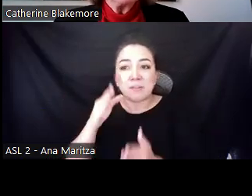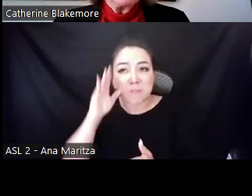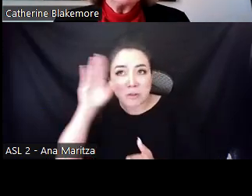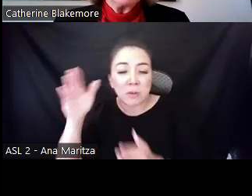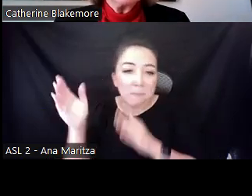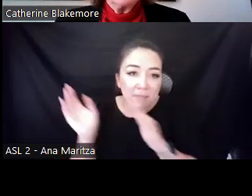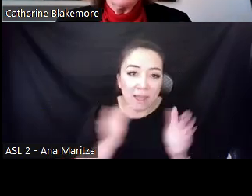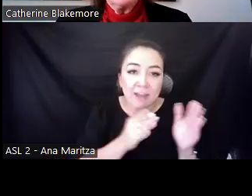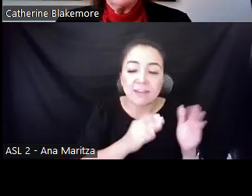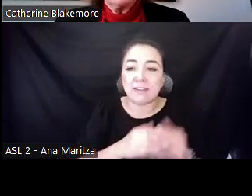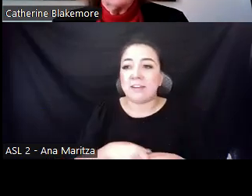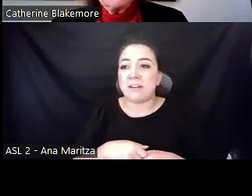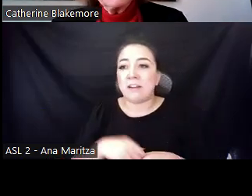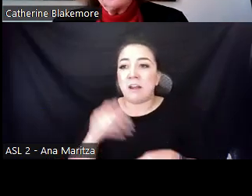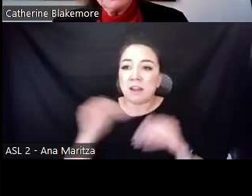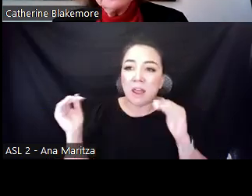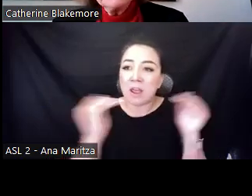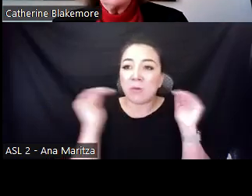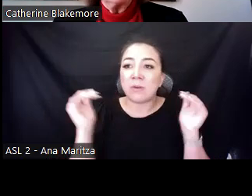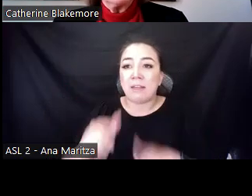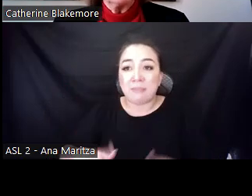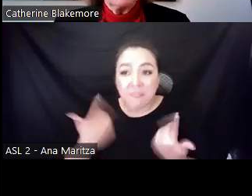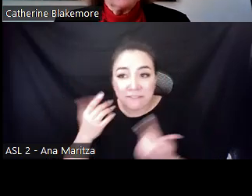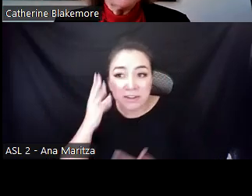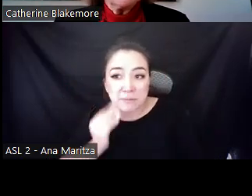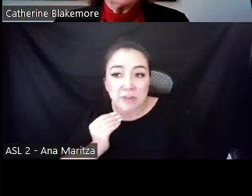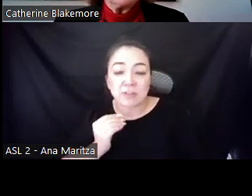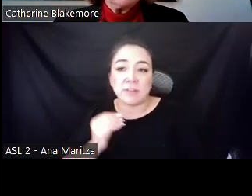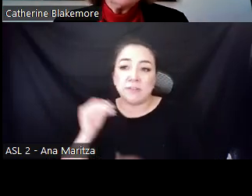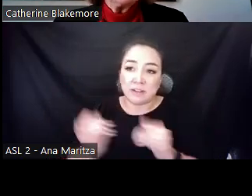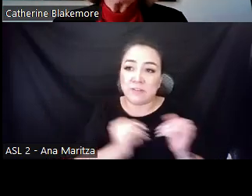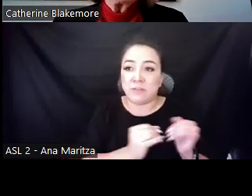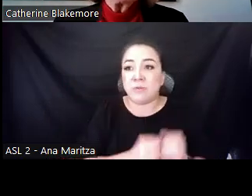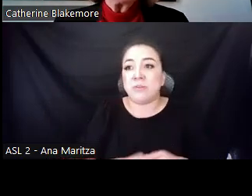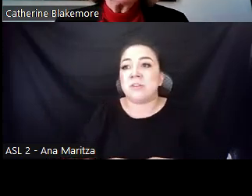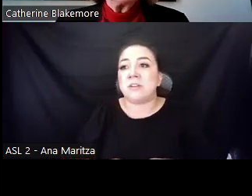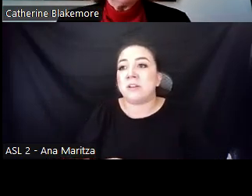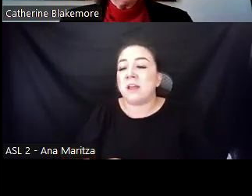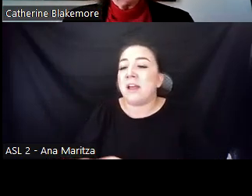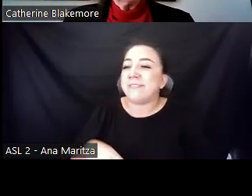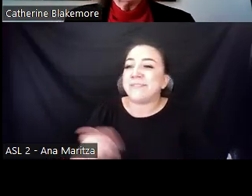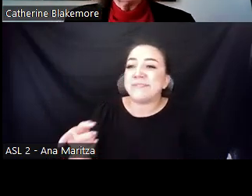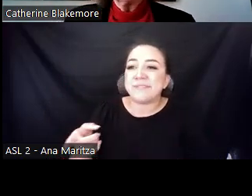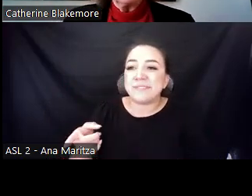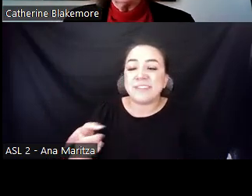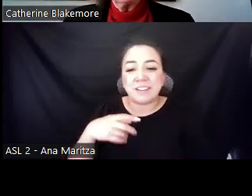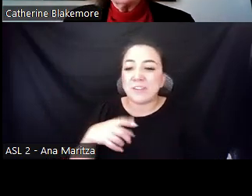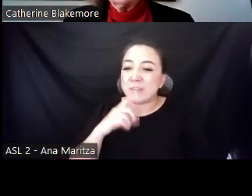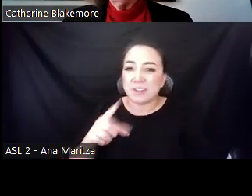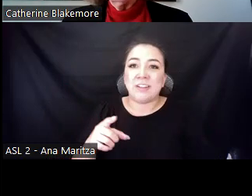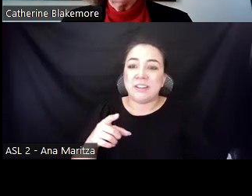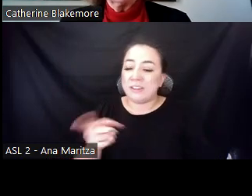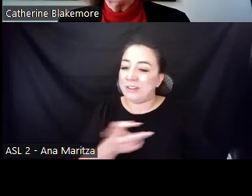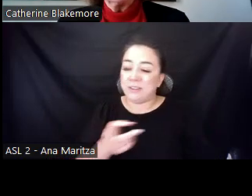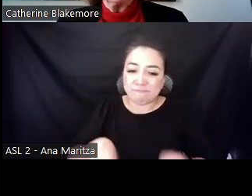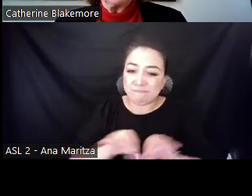planning on equity and lived experience of individuals. And I find that very heartening. Those are two values that